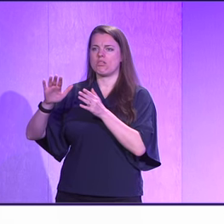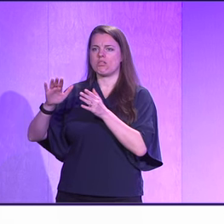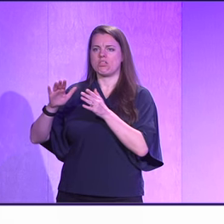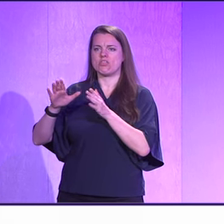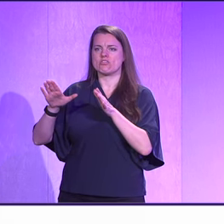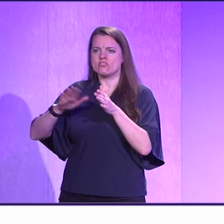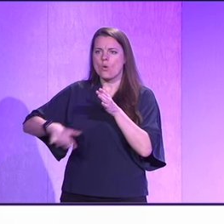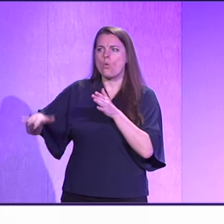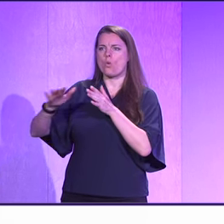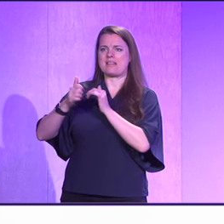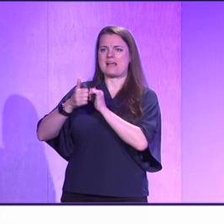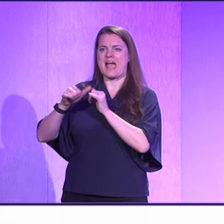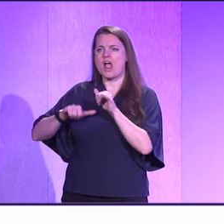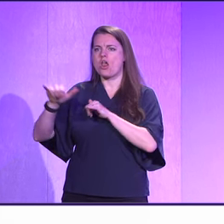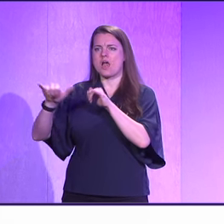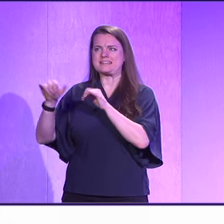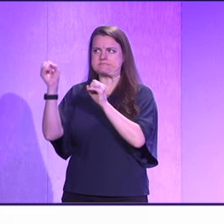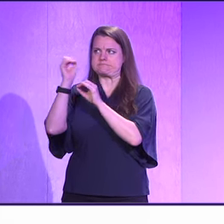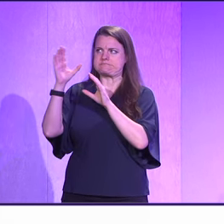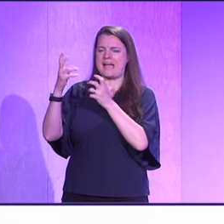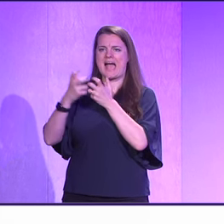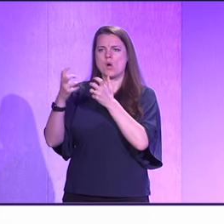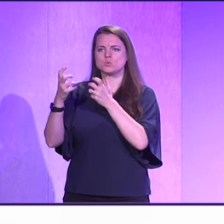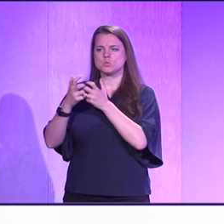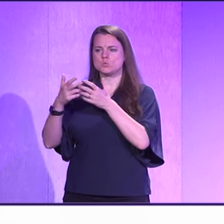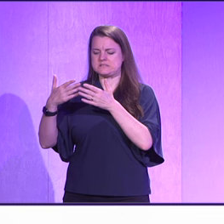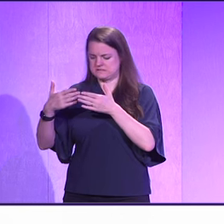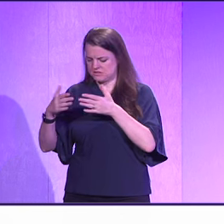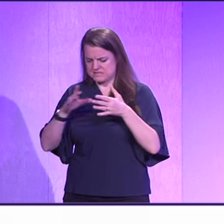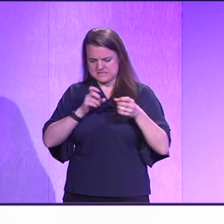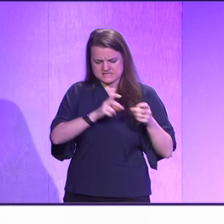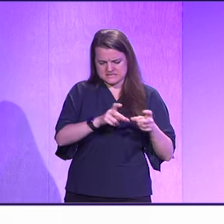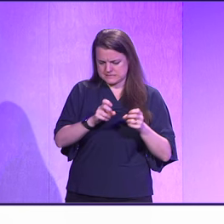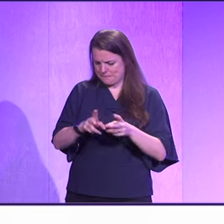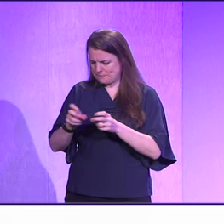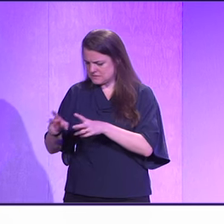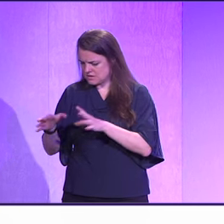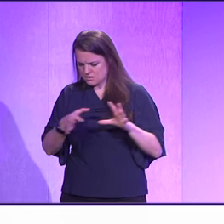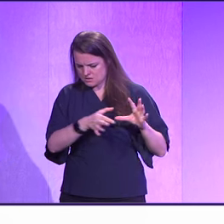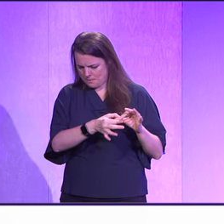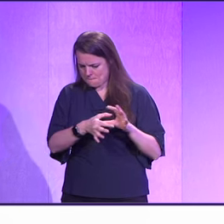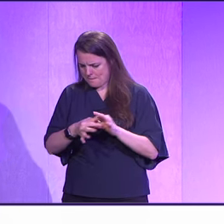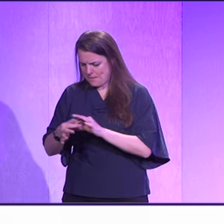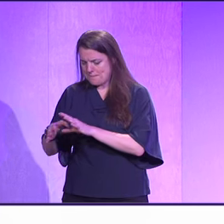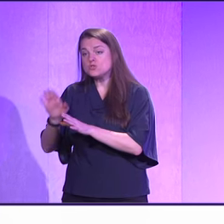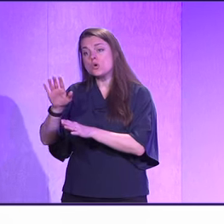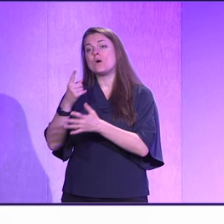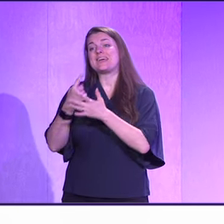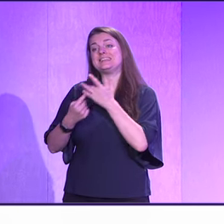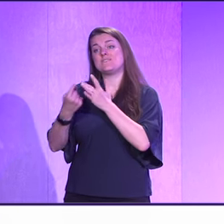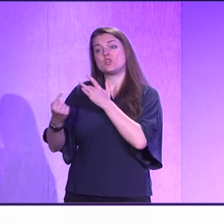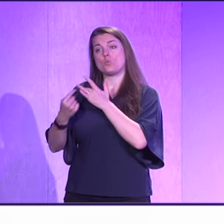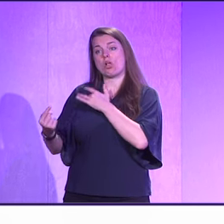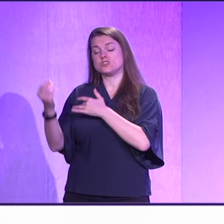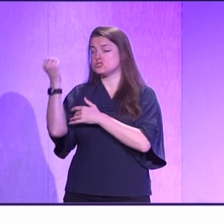it took to get someone booked on a flight and all the systems in between, how all the systems and networks worked, right? So really smart people, really smart